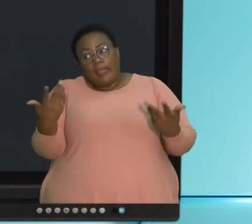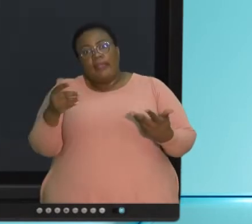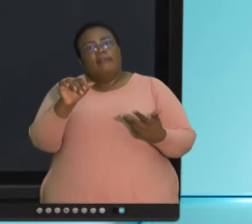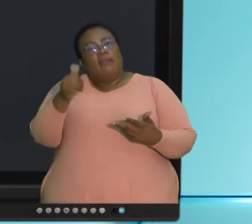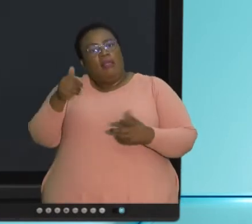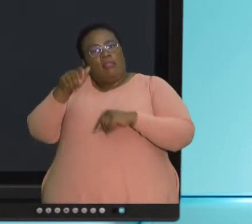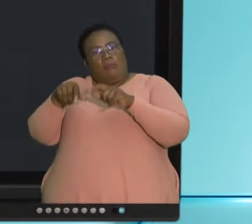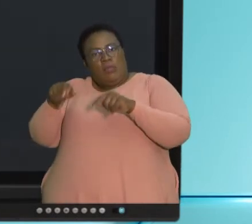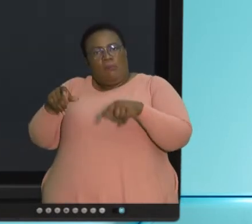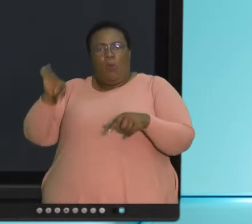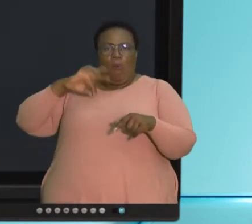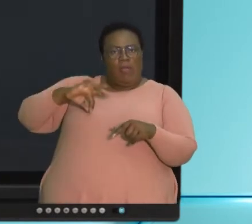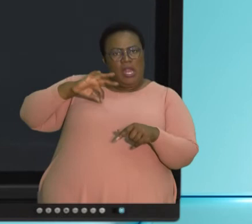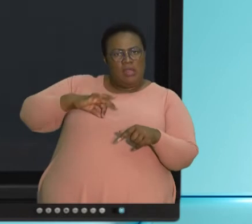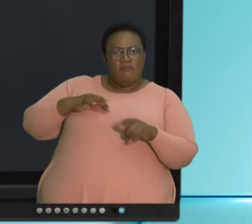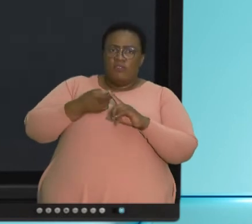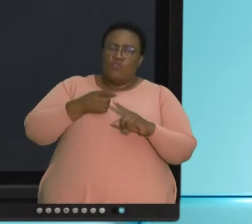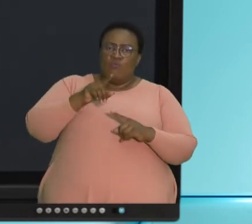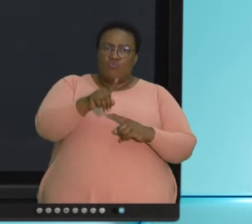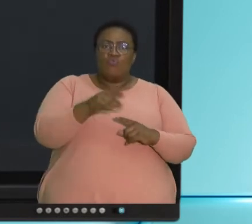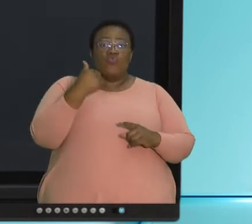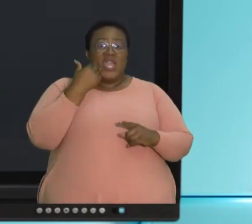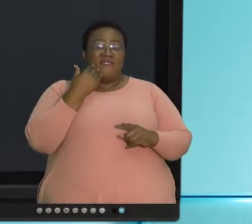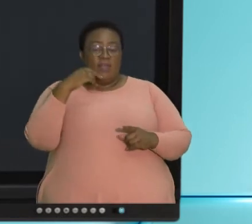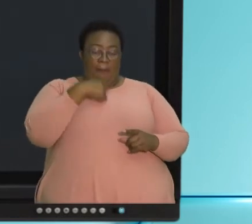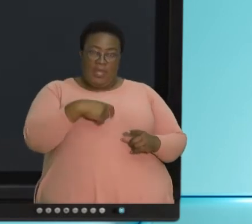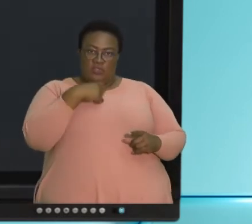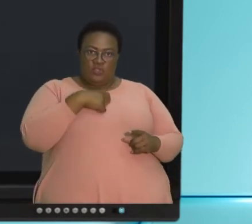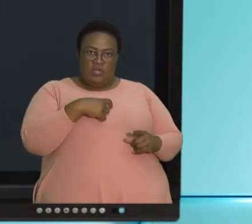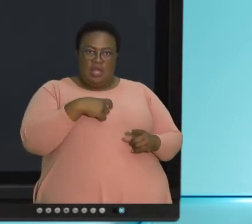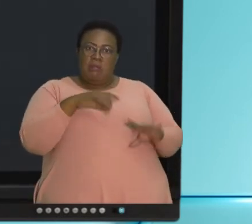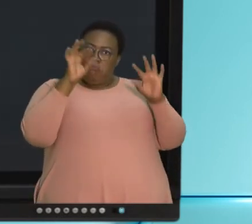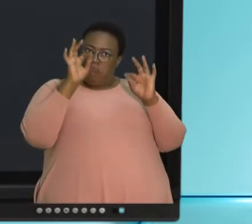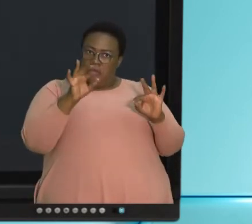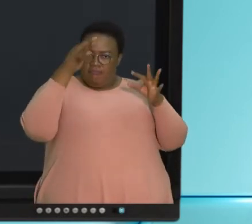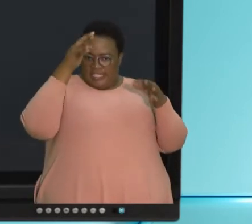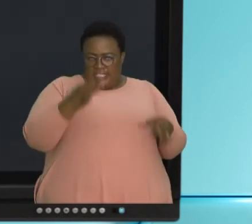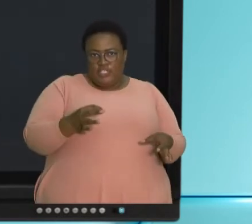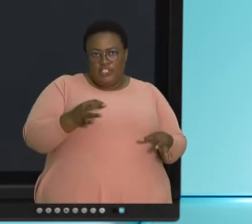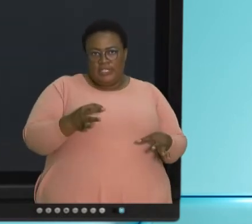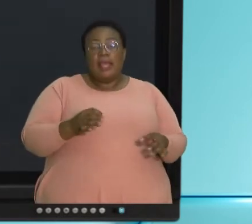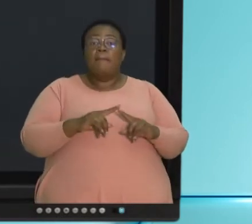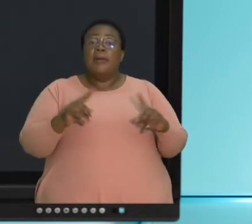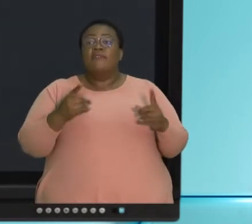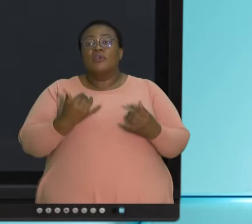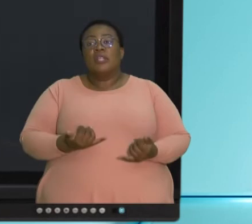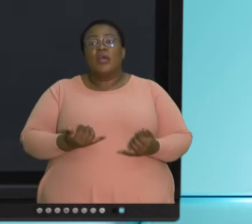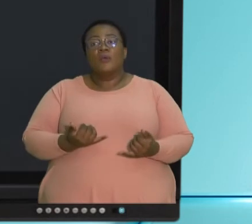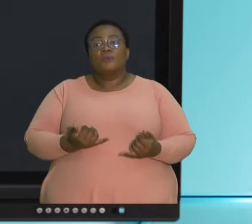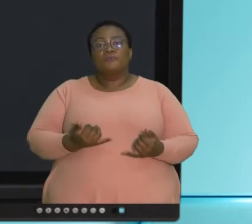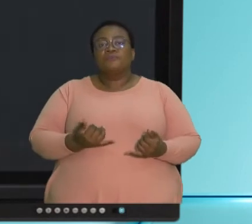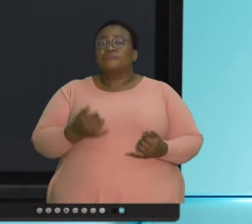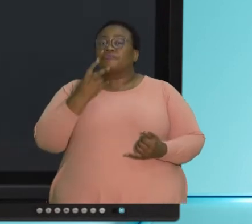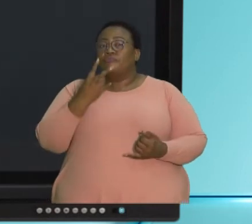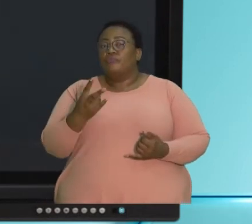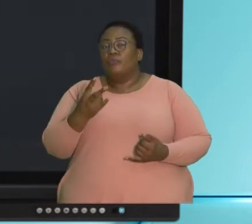will then benefit from you if you make personally proper decisions. But now let's look at just the